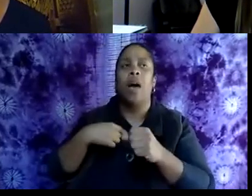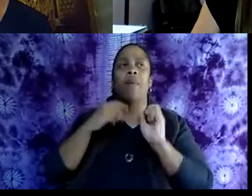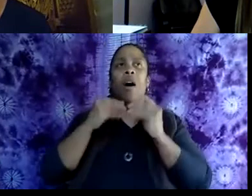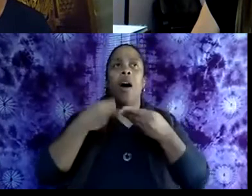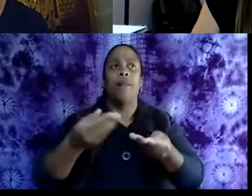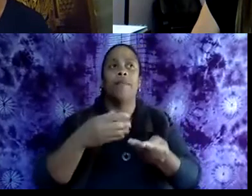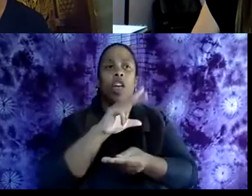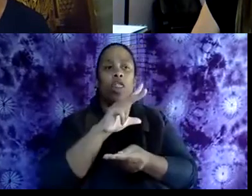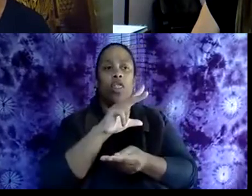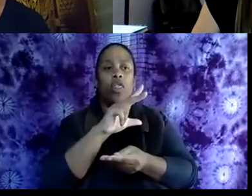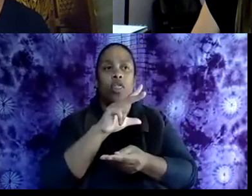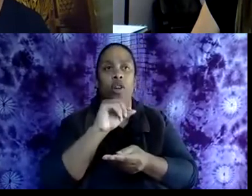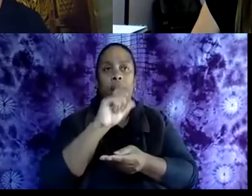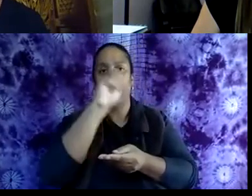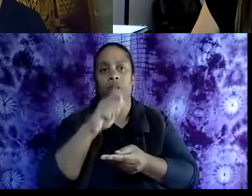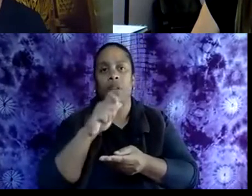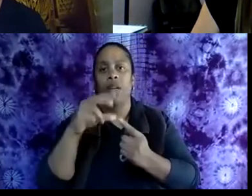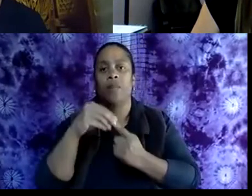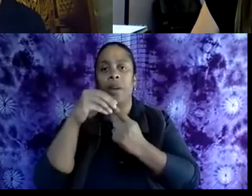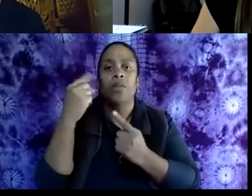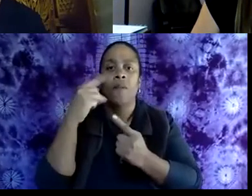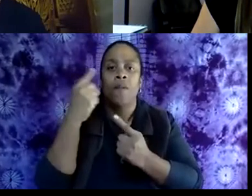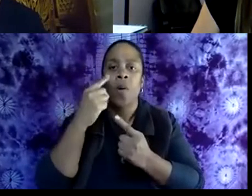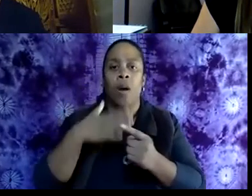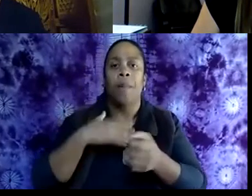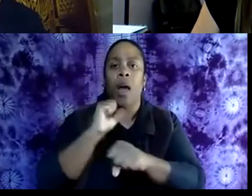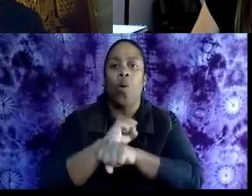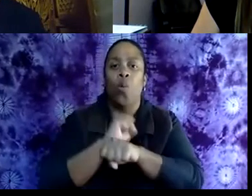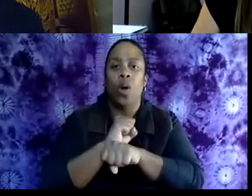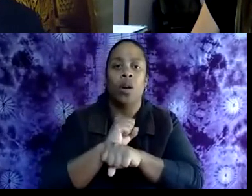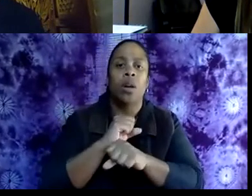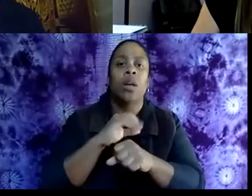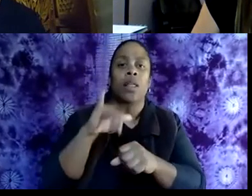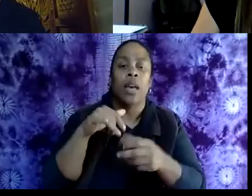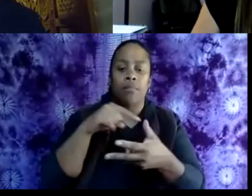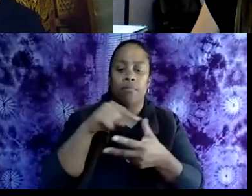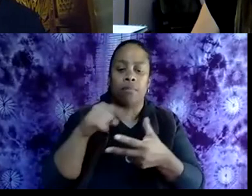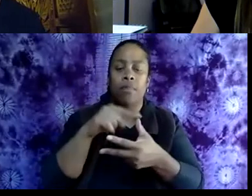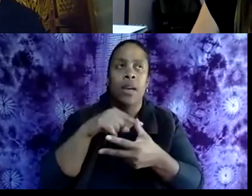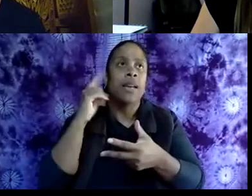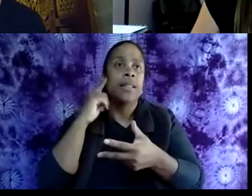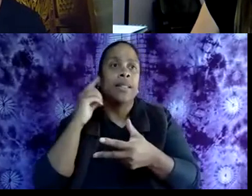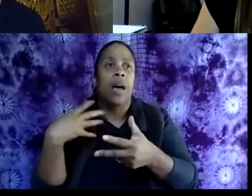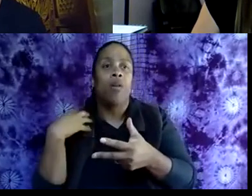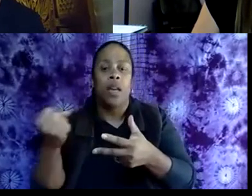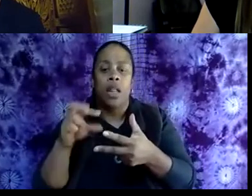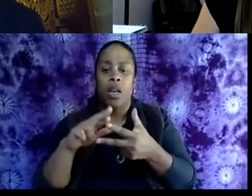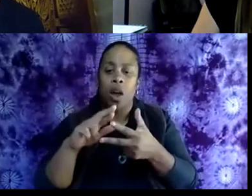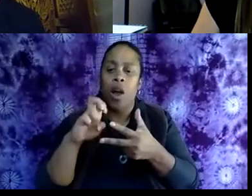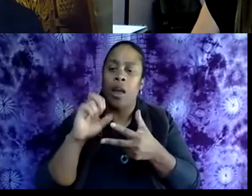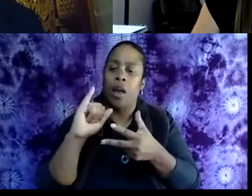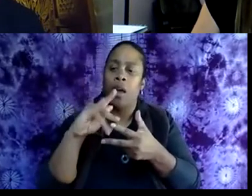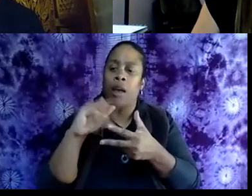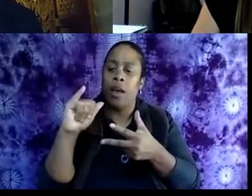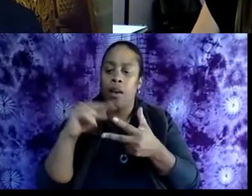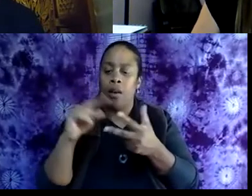special for the work that I offer, which is sound healing, Reiki, guided meditations. I also work with oracle